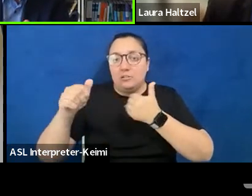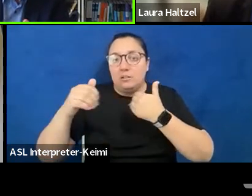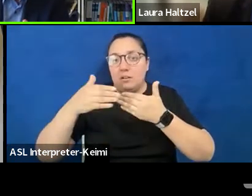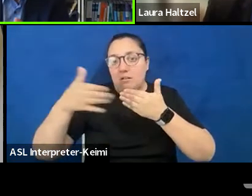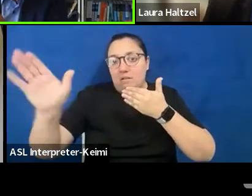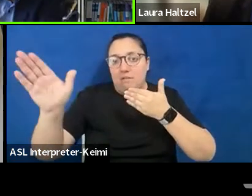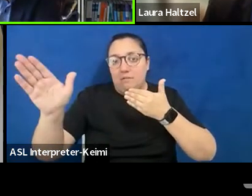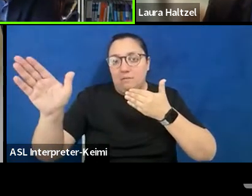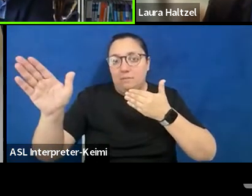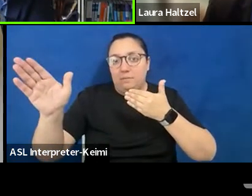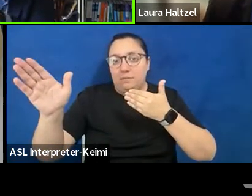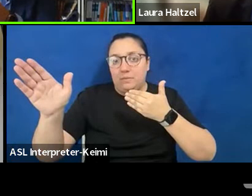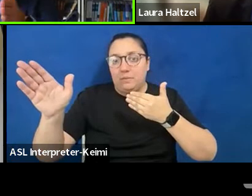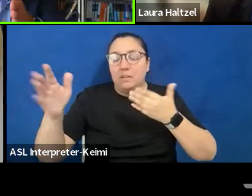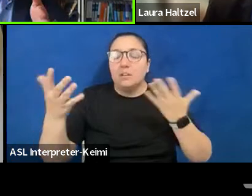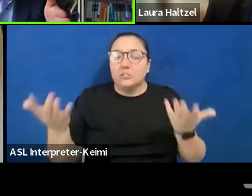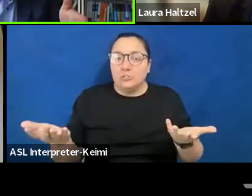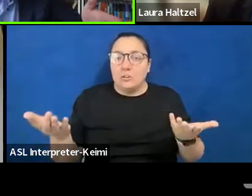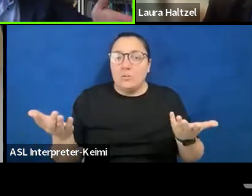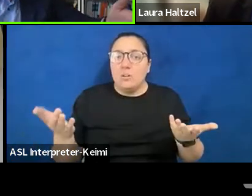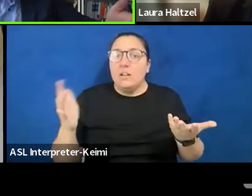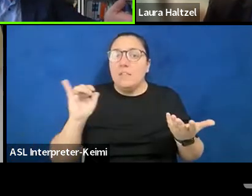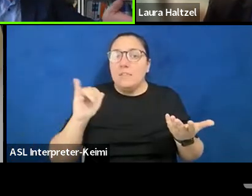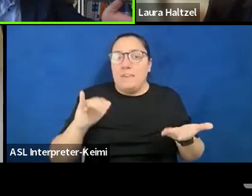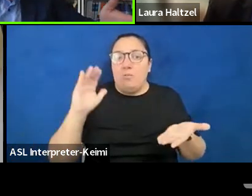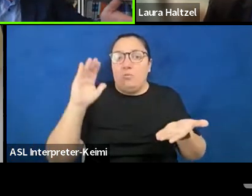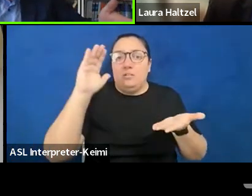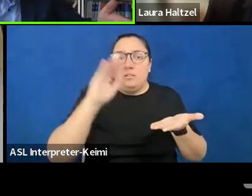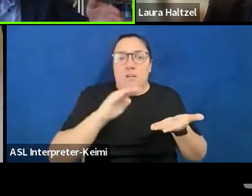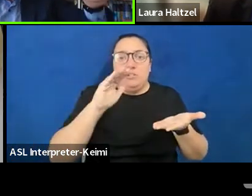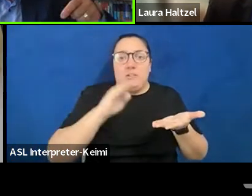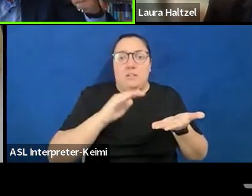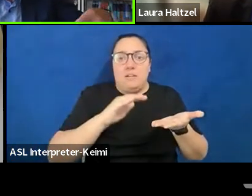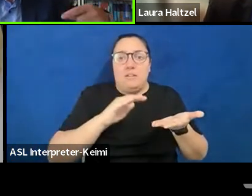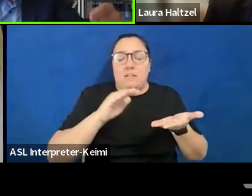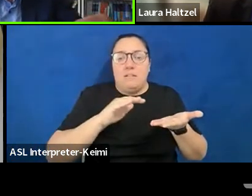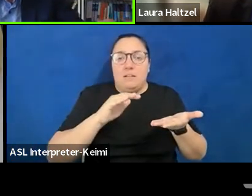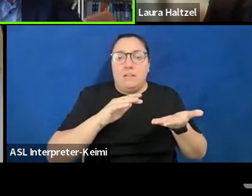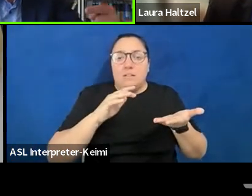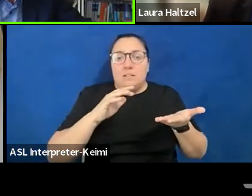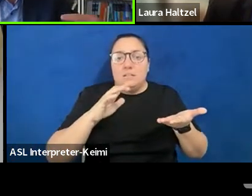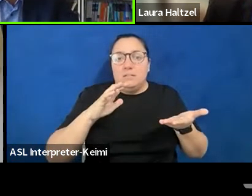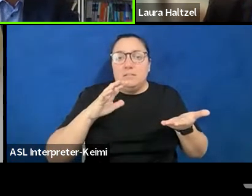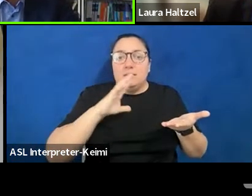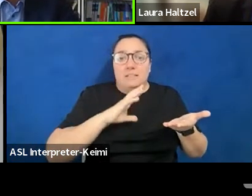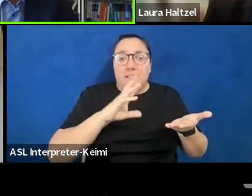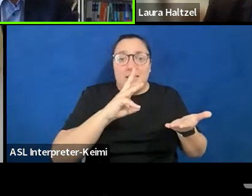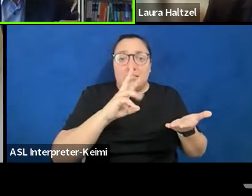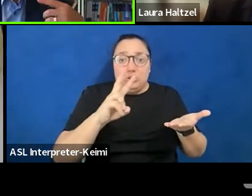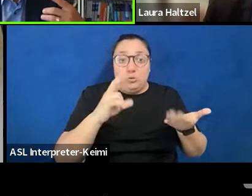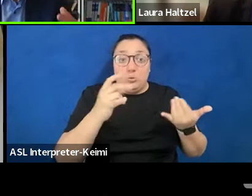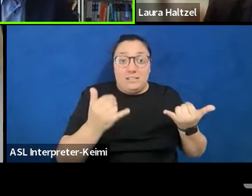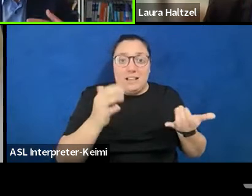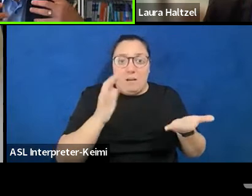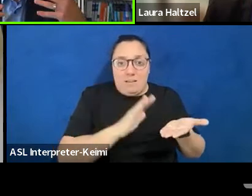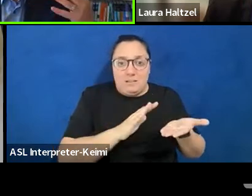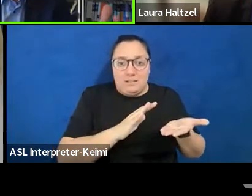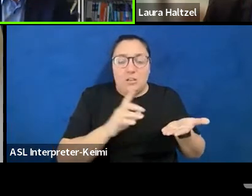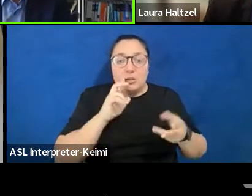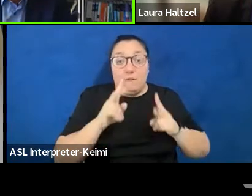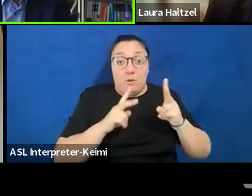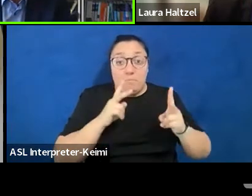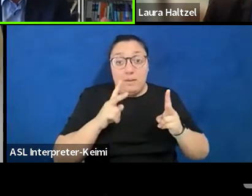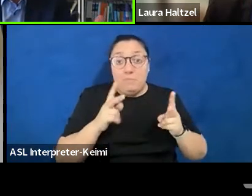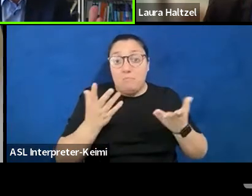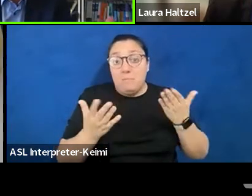now 70, that means the reduction factors to age 62 get greater and the age 62 amount is now less. So for people who are